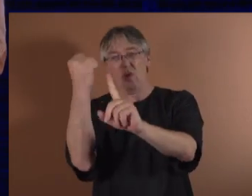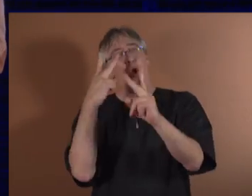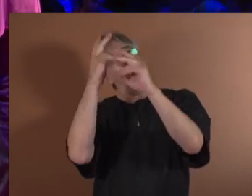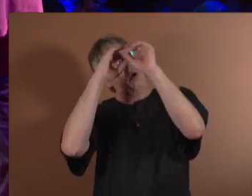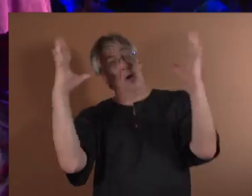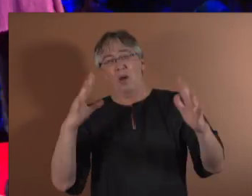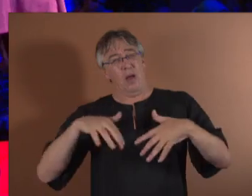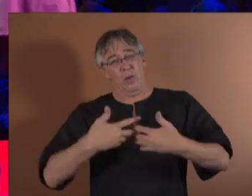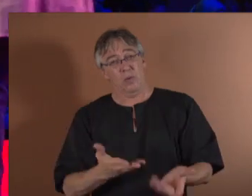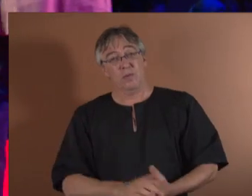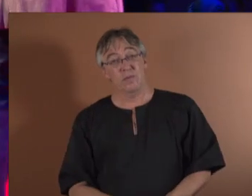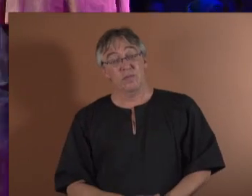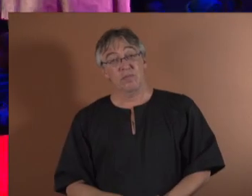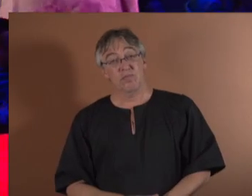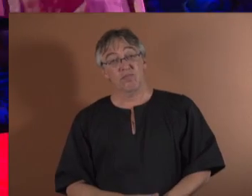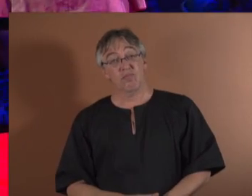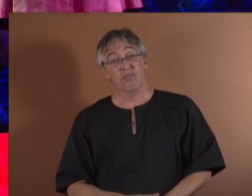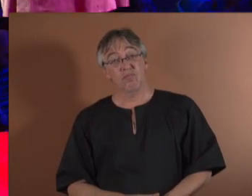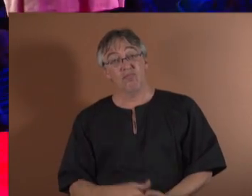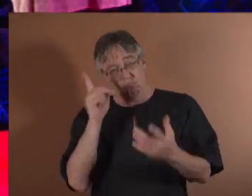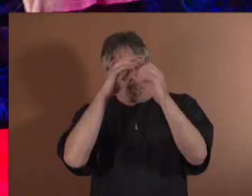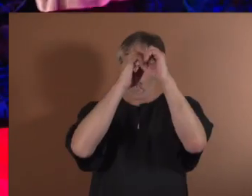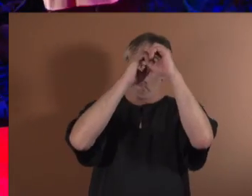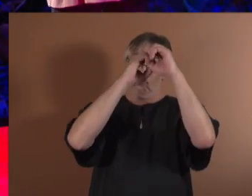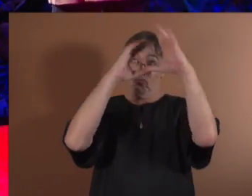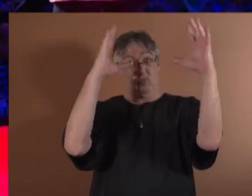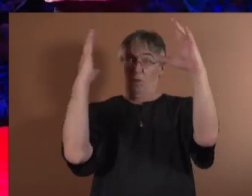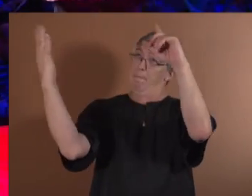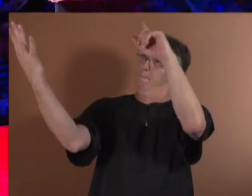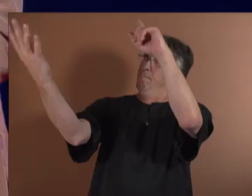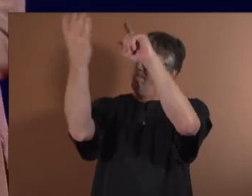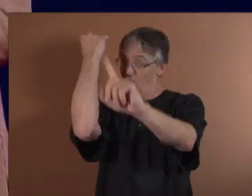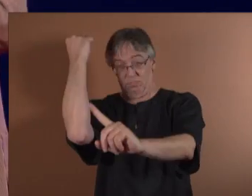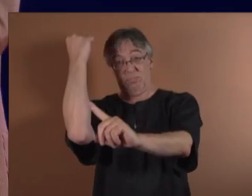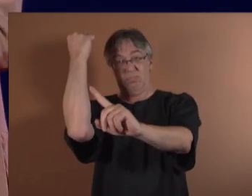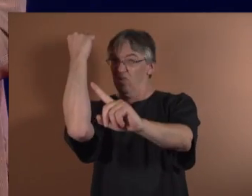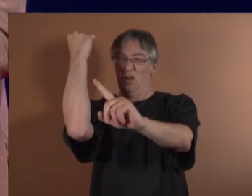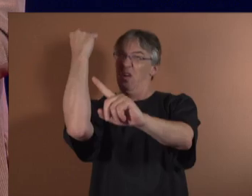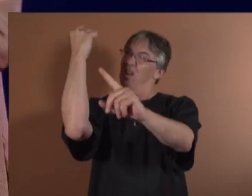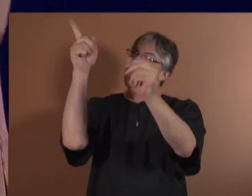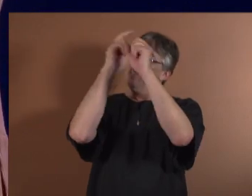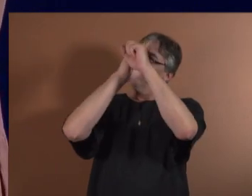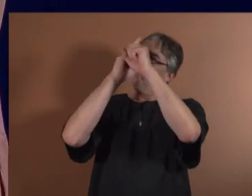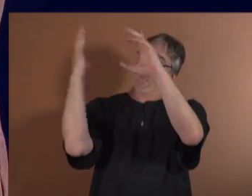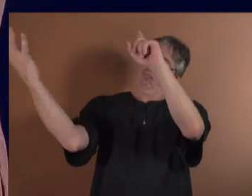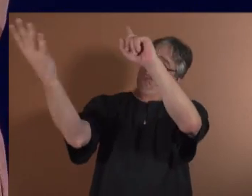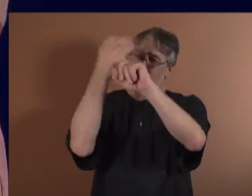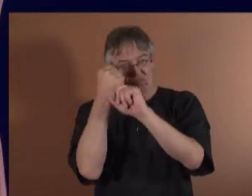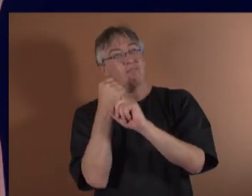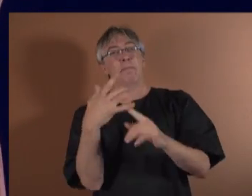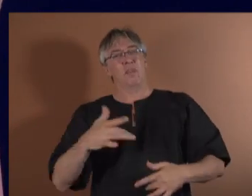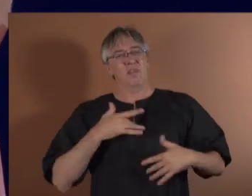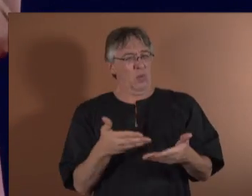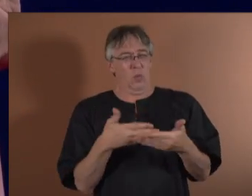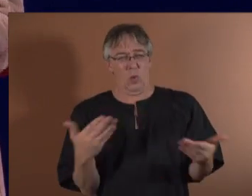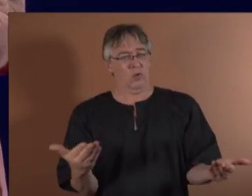here? How would you describe, and you can develop this out later, so grab some keywords or just thoughts. Just quickly now, jot down